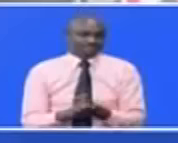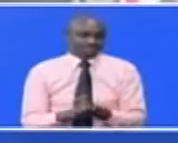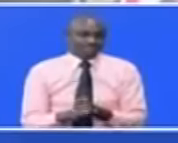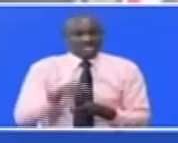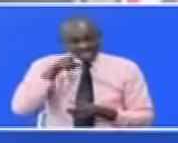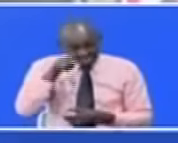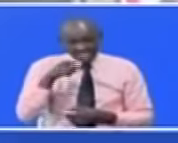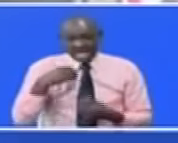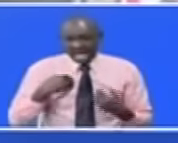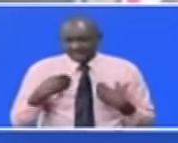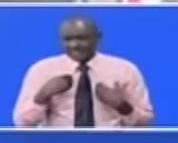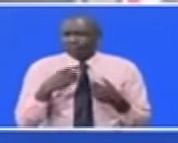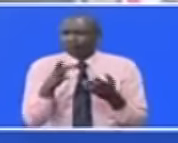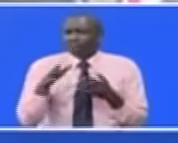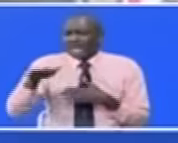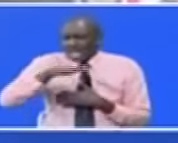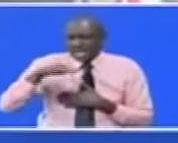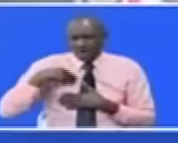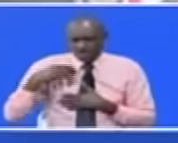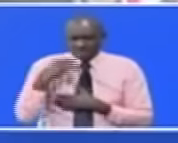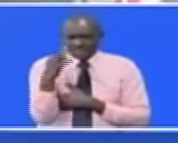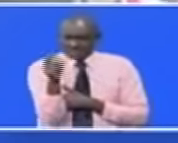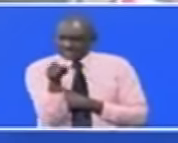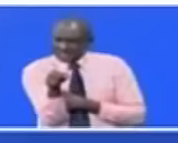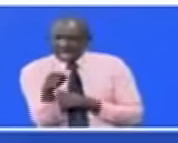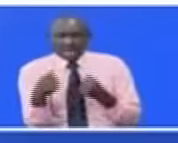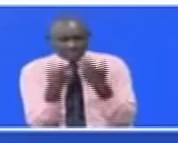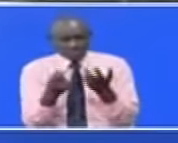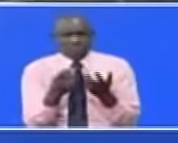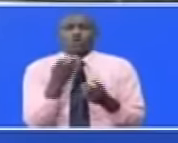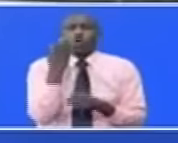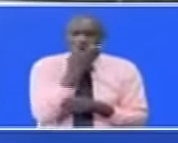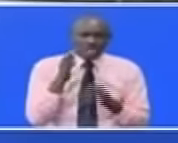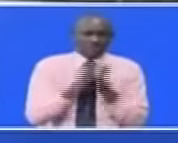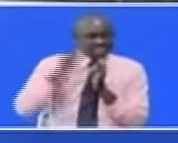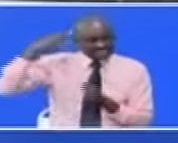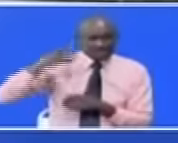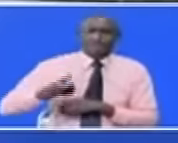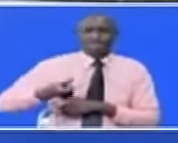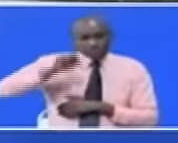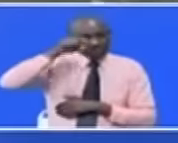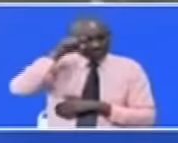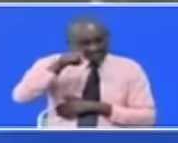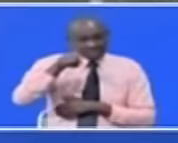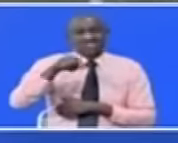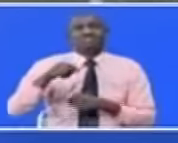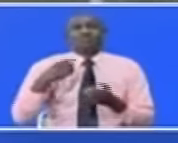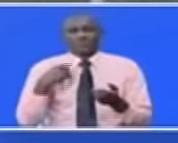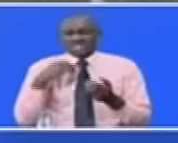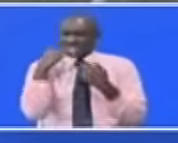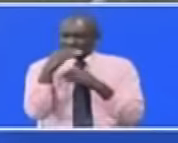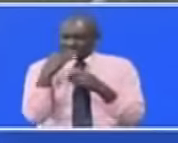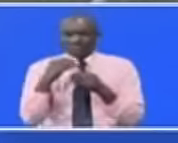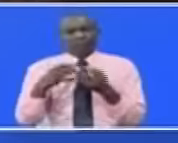interest rate regime that dominated the greater part of the quarter under review, lower oil and electricity prices stimulated production, with the sector expanding